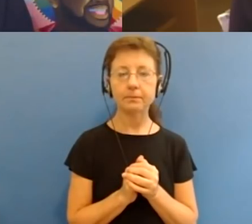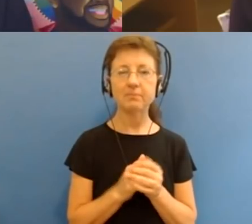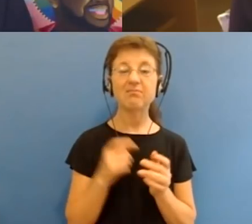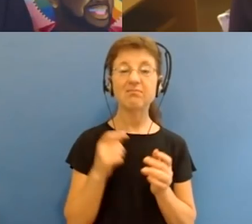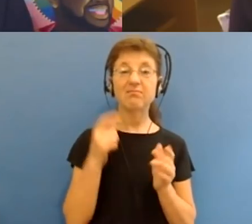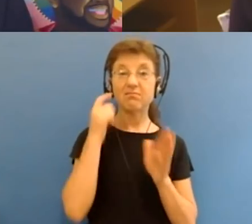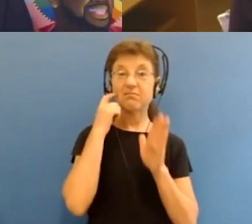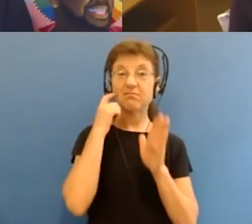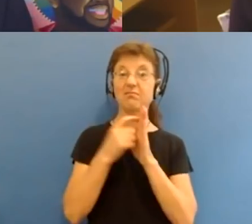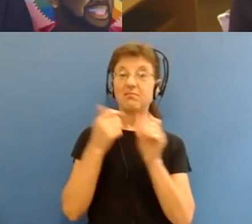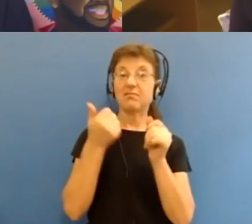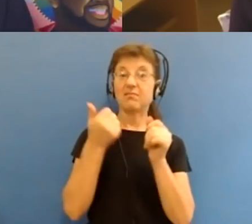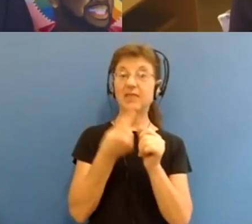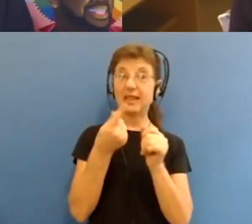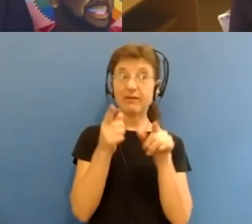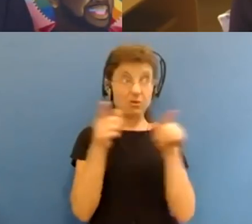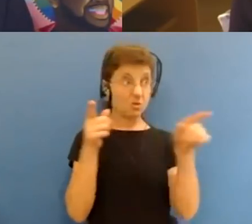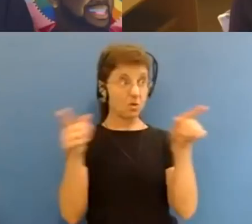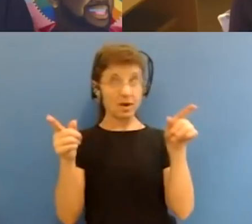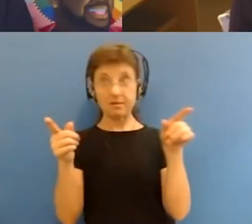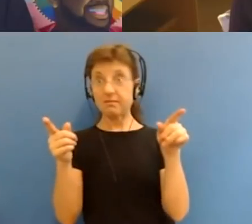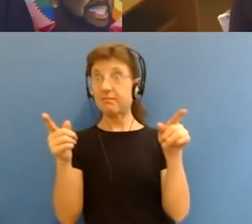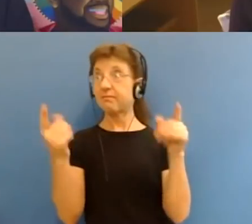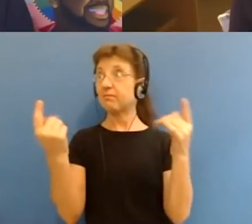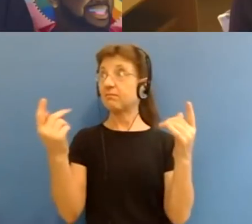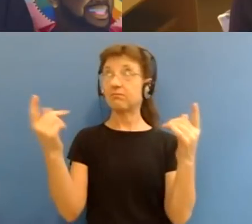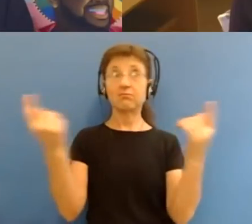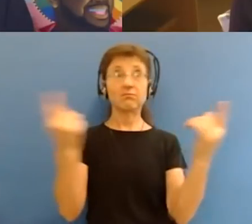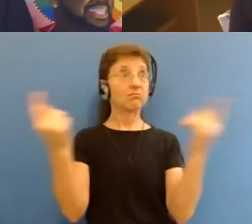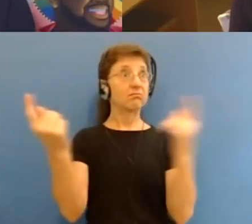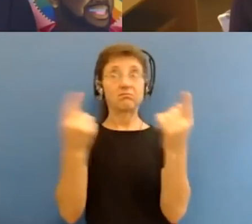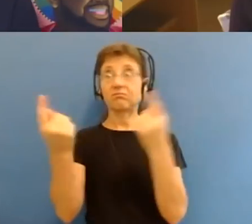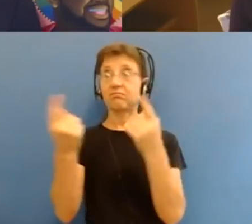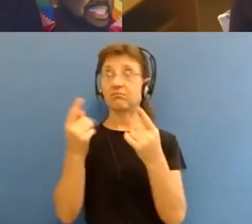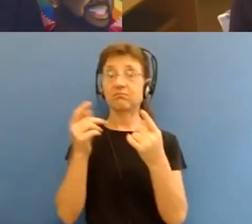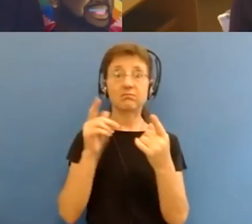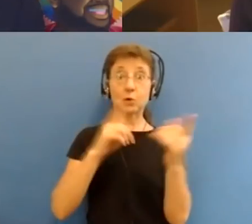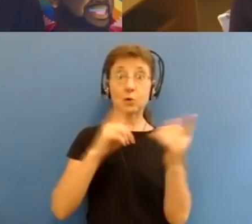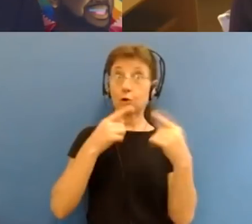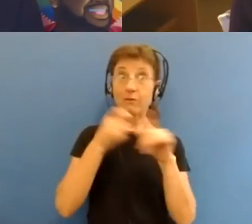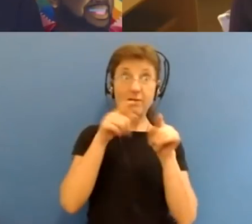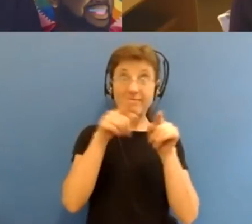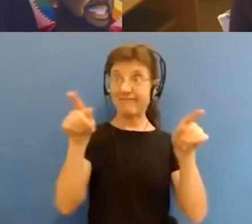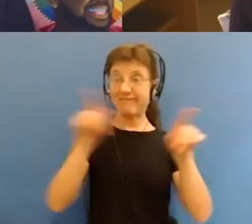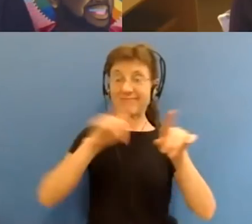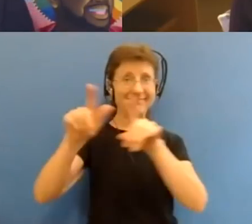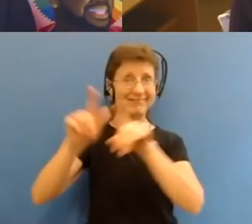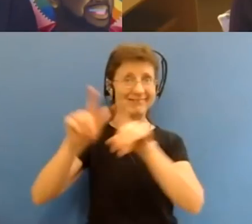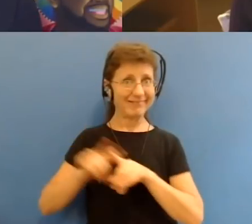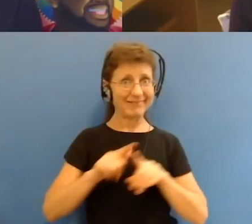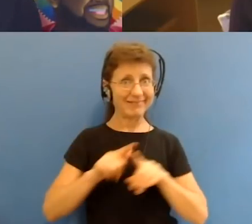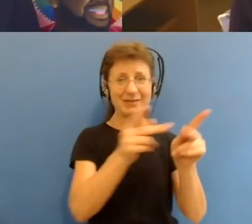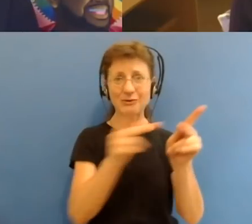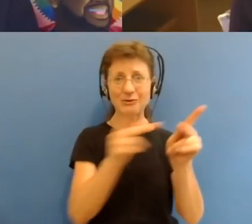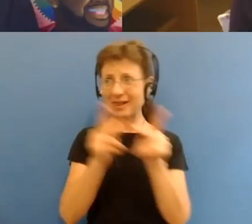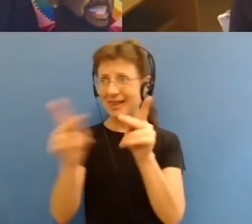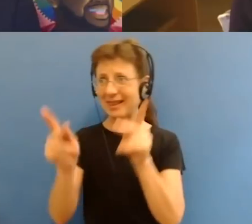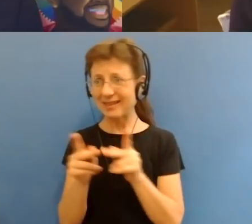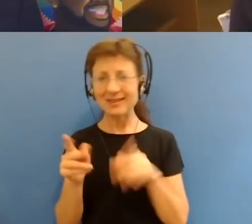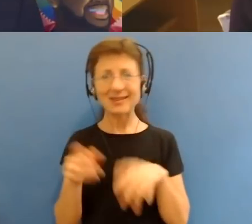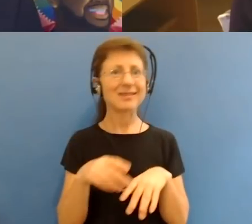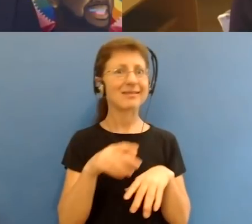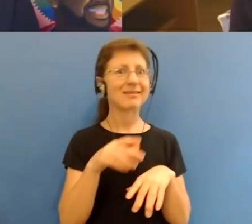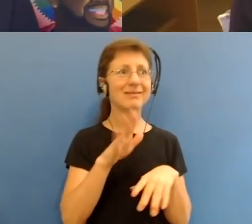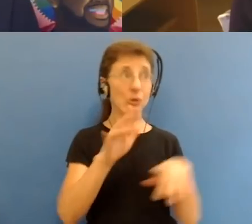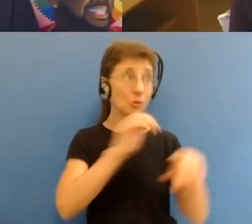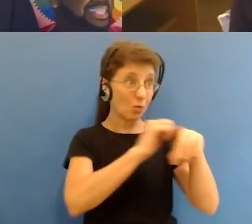different places, you know, in the world, you know, and in very different places and practice and very different identity locations.